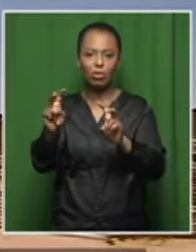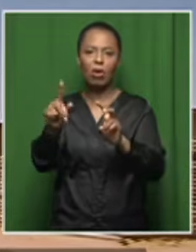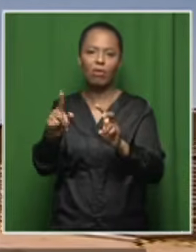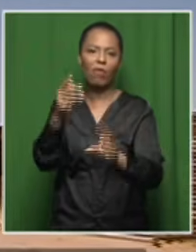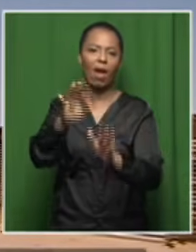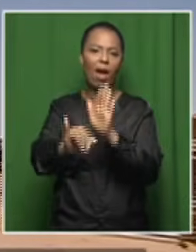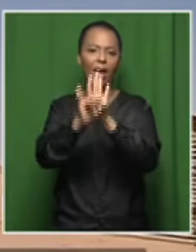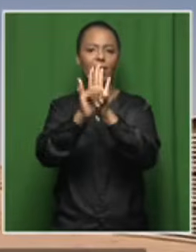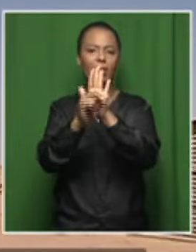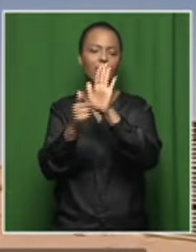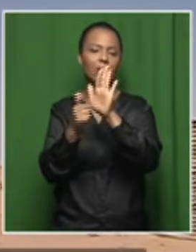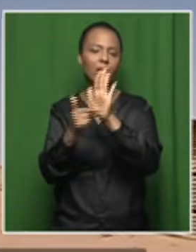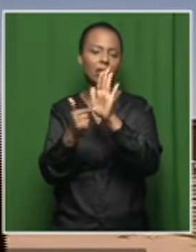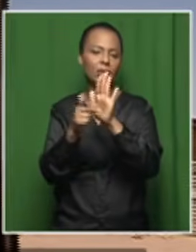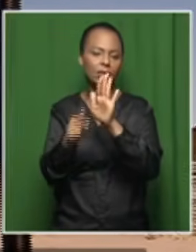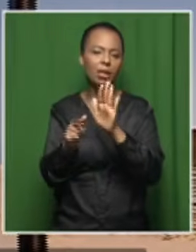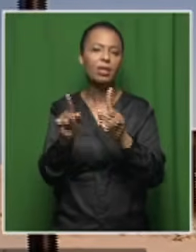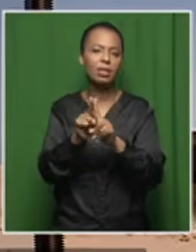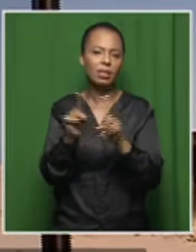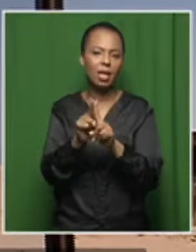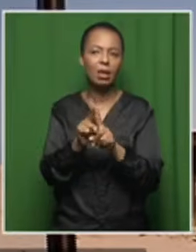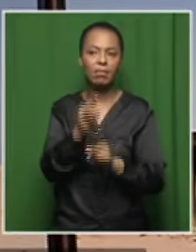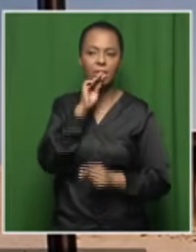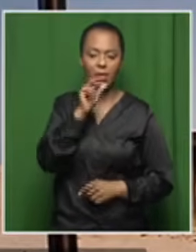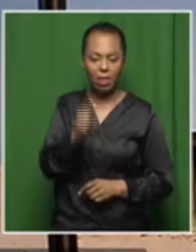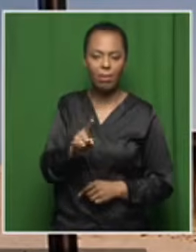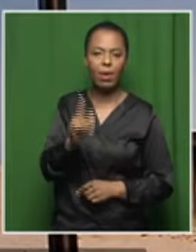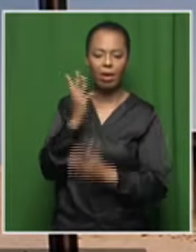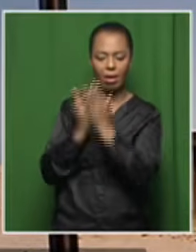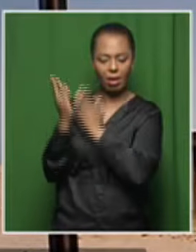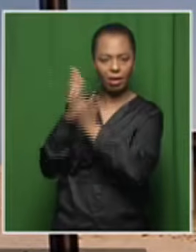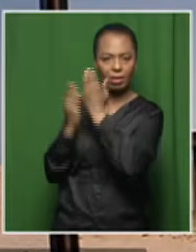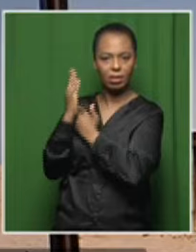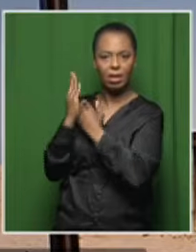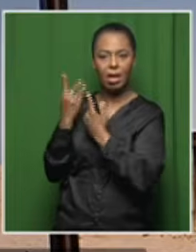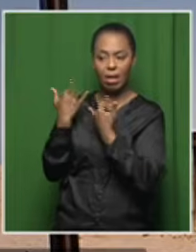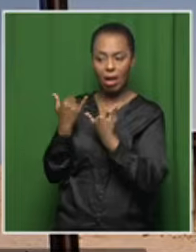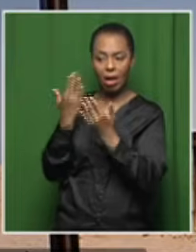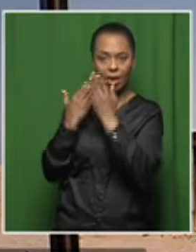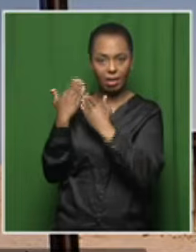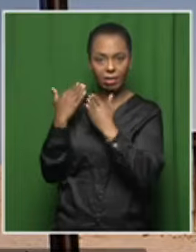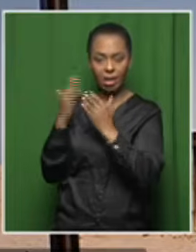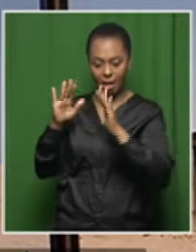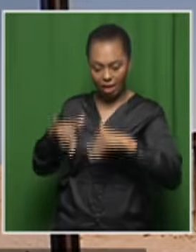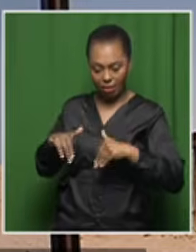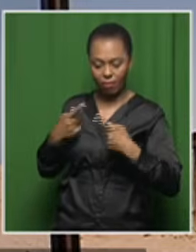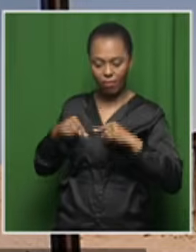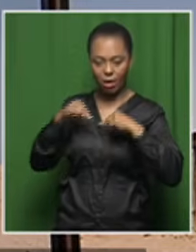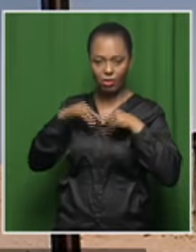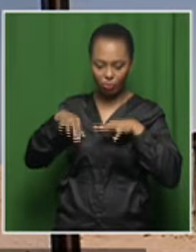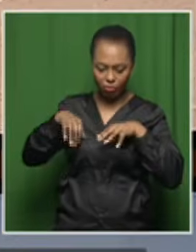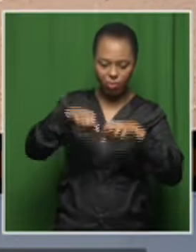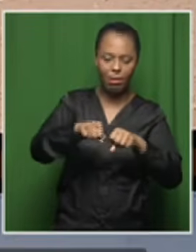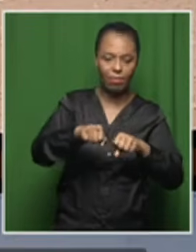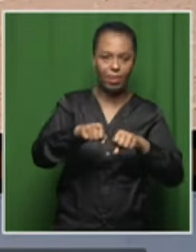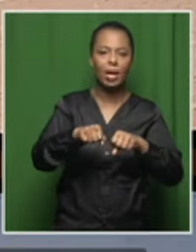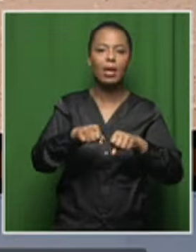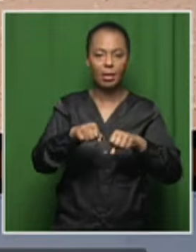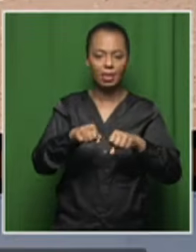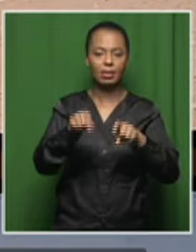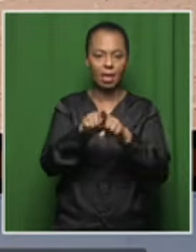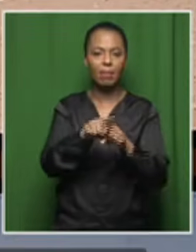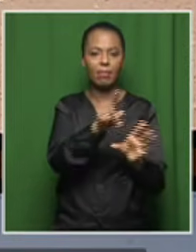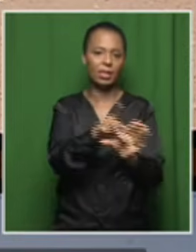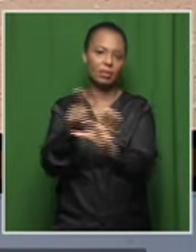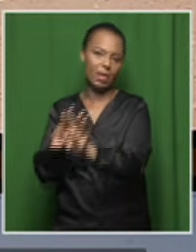and essentially that have been left behind for us to reclaim. So they're asking us to really actively participate in rewriting